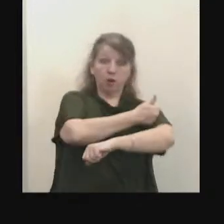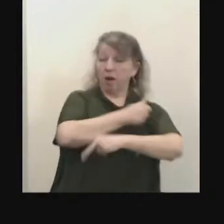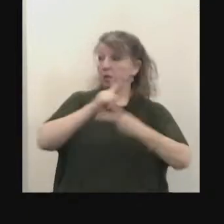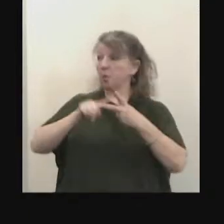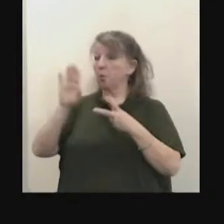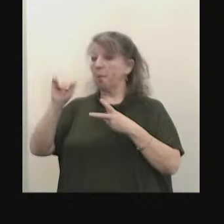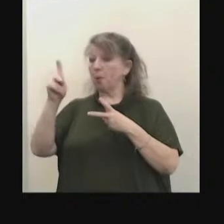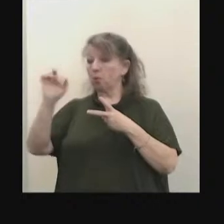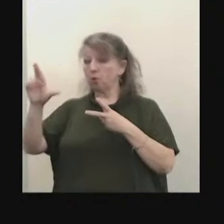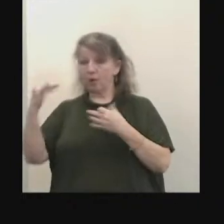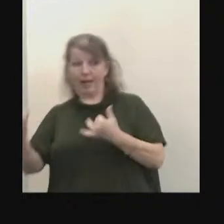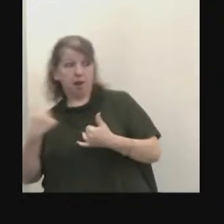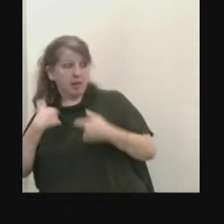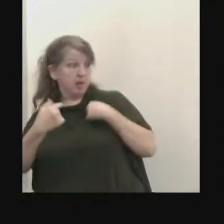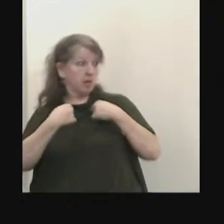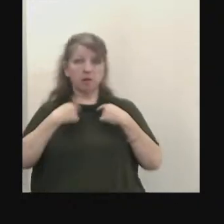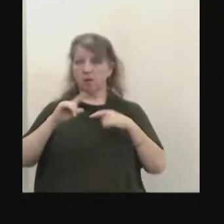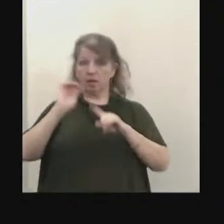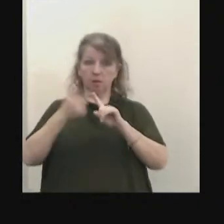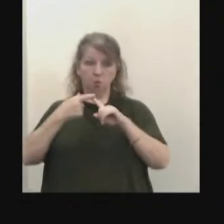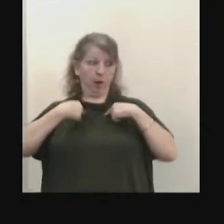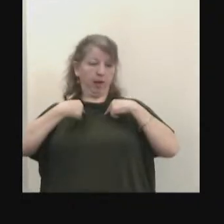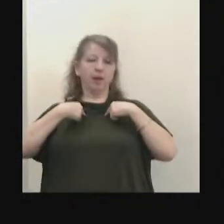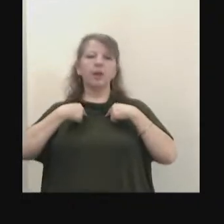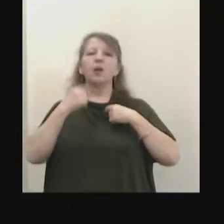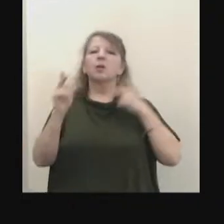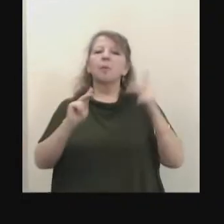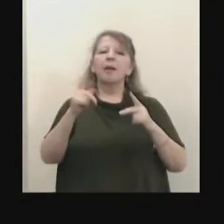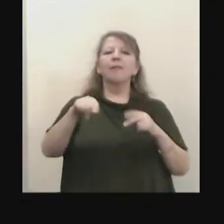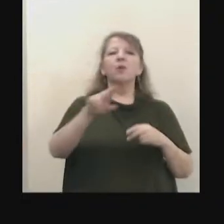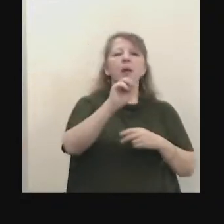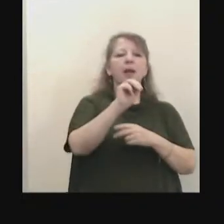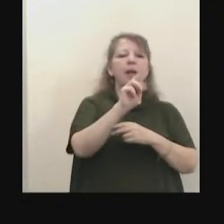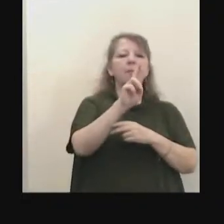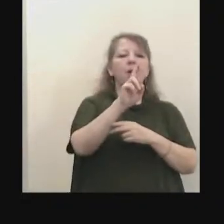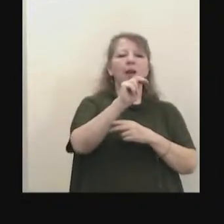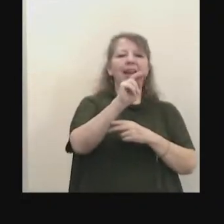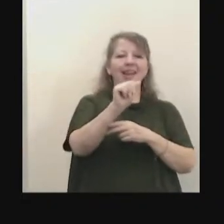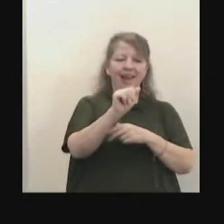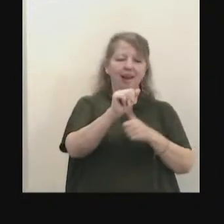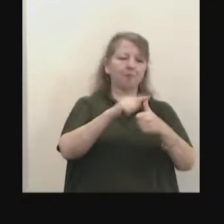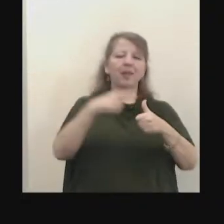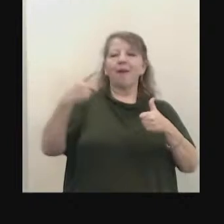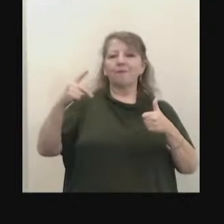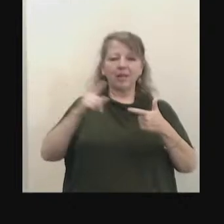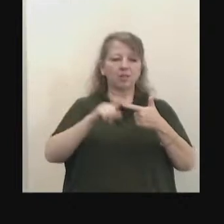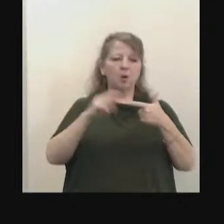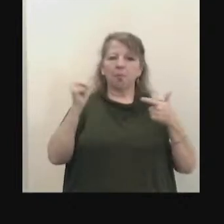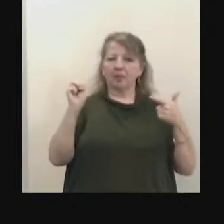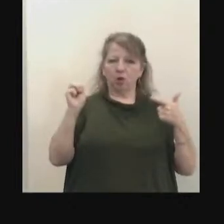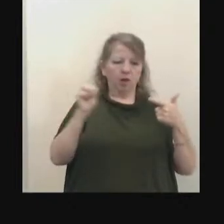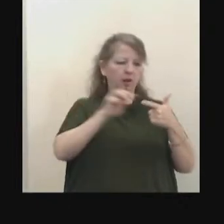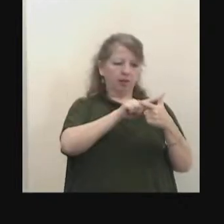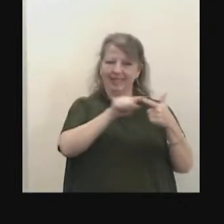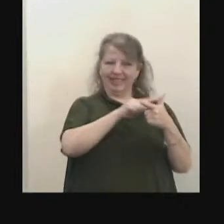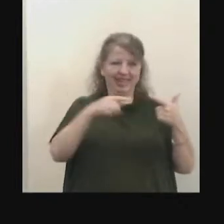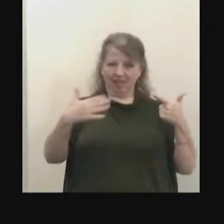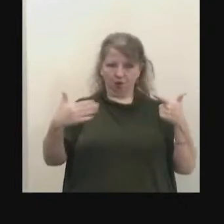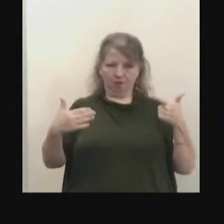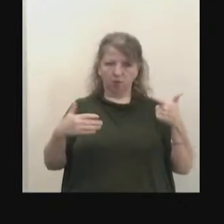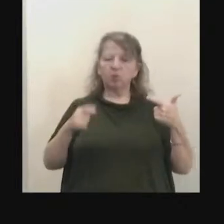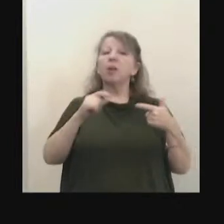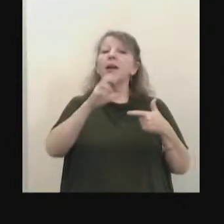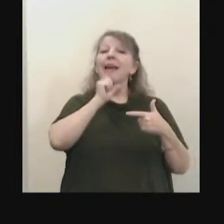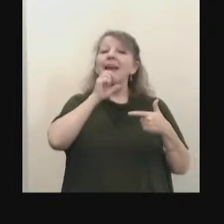all the time. So if for people that had the mRNA vaccines, either Pfizer or Moderna, anybody who is 18 years